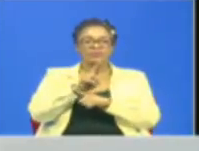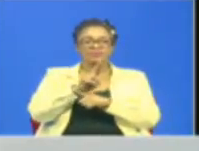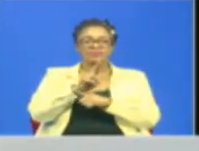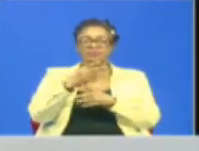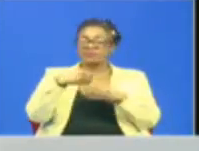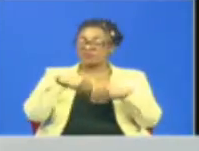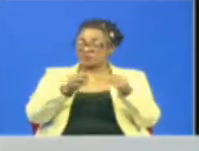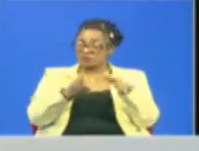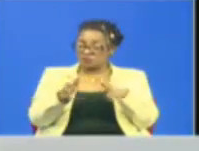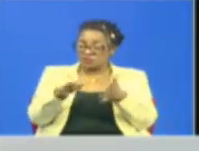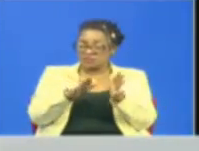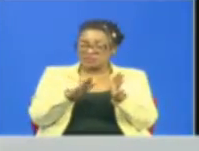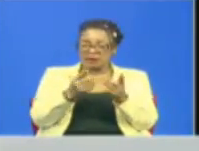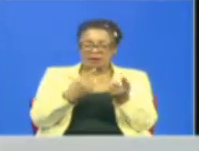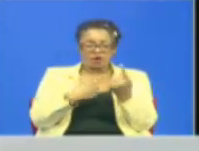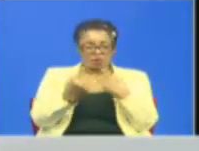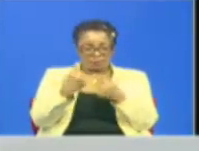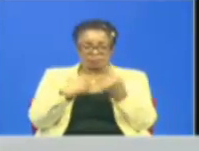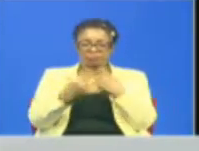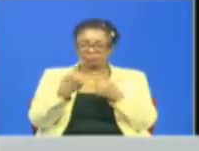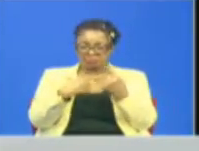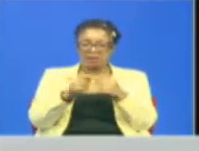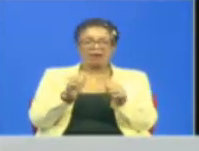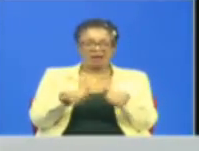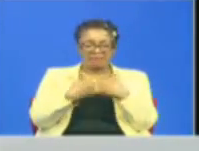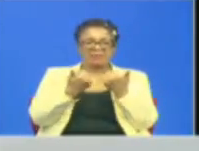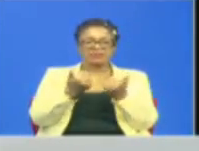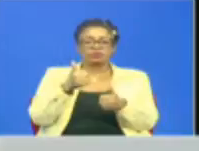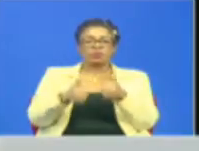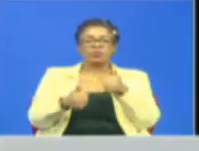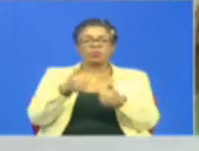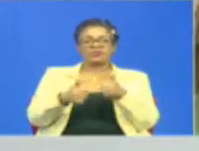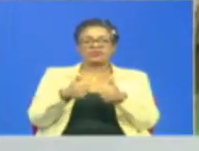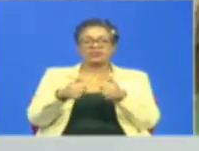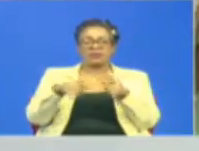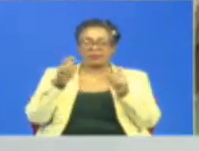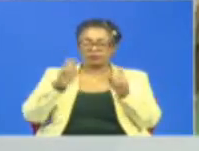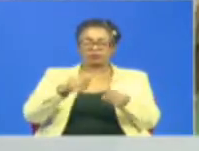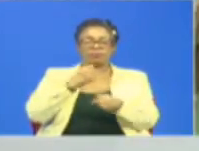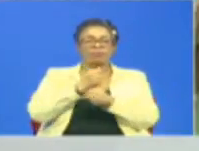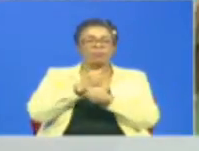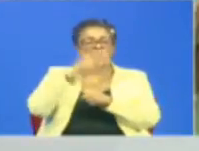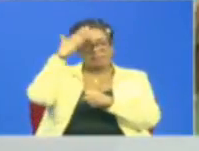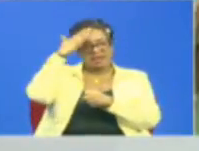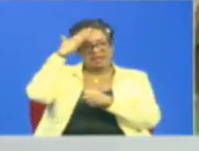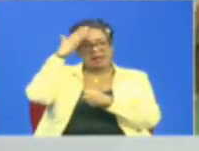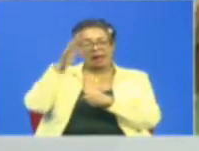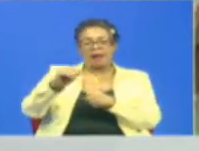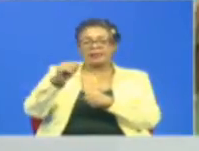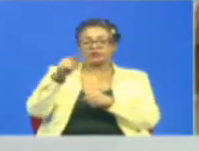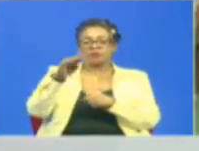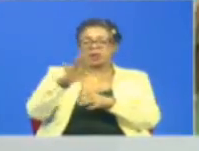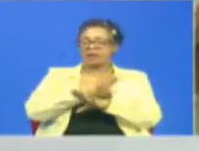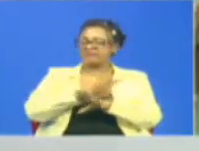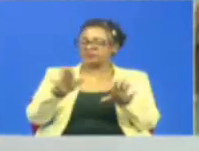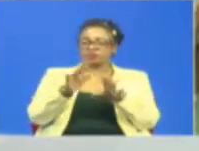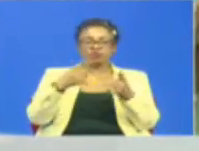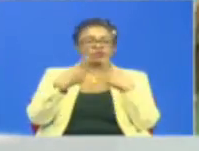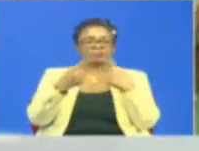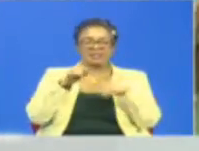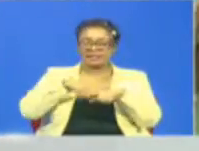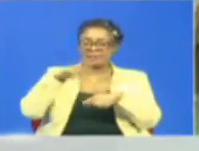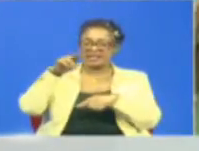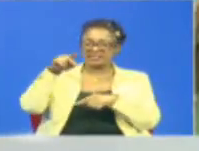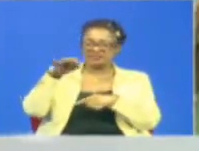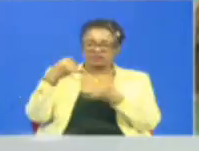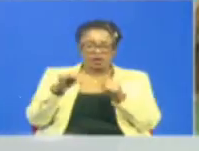sources, talks are ongoing and a deal may be reached late Monday. Atwoli declined to speak on the matter when NTV reached